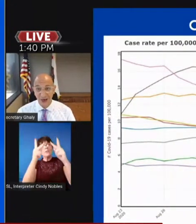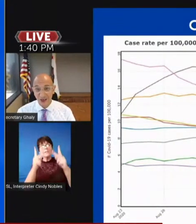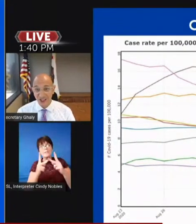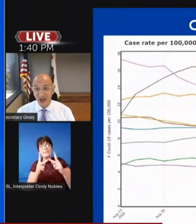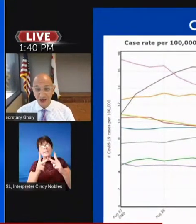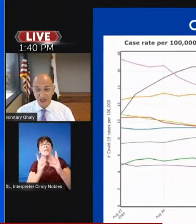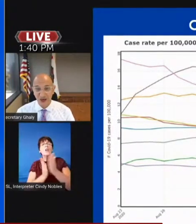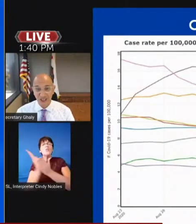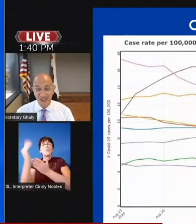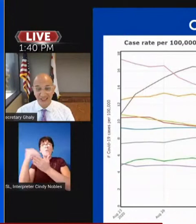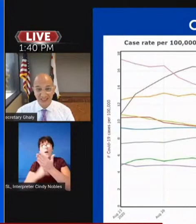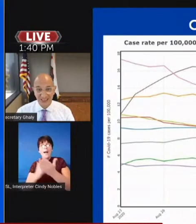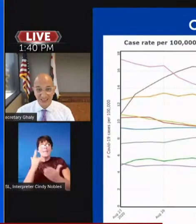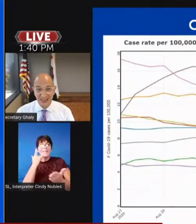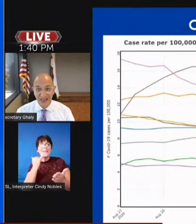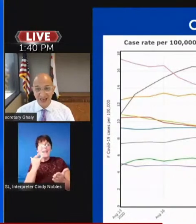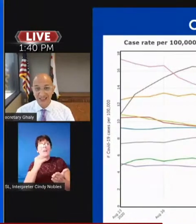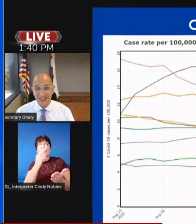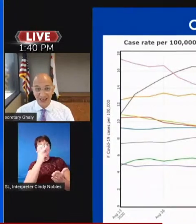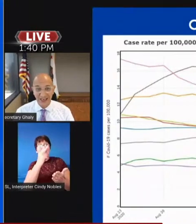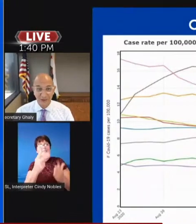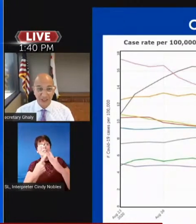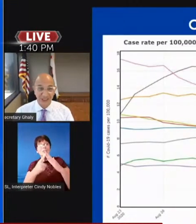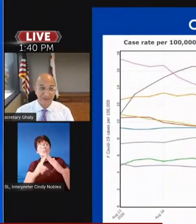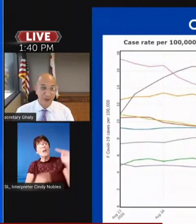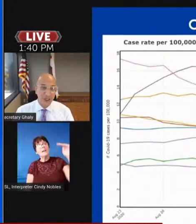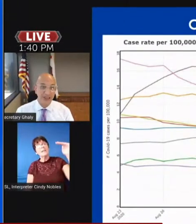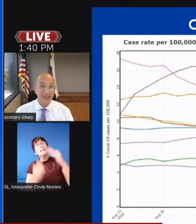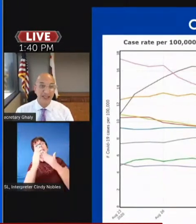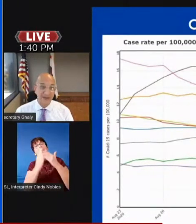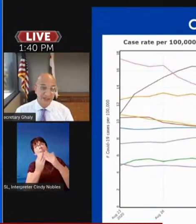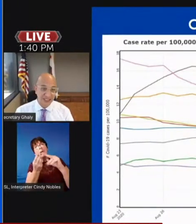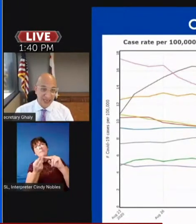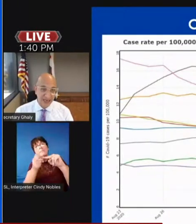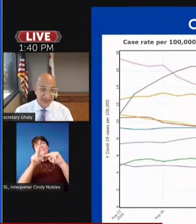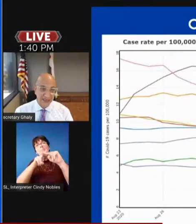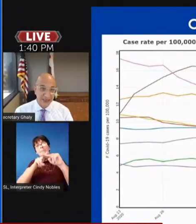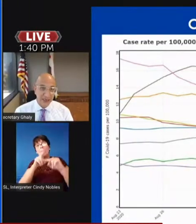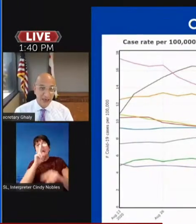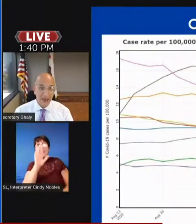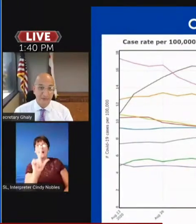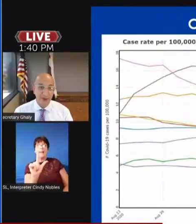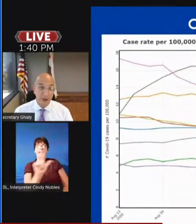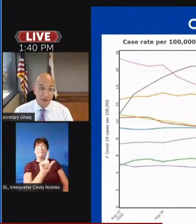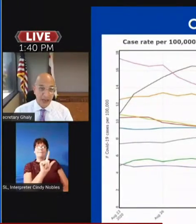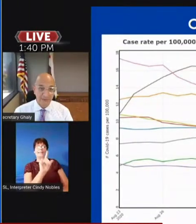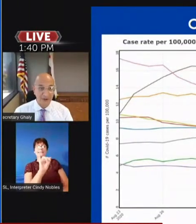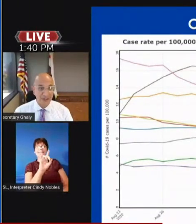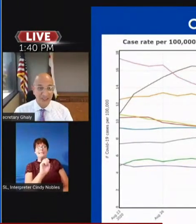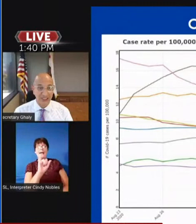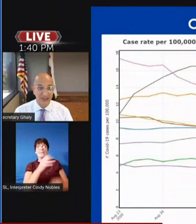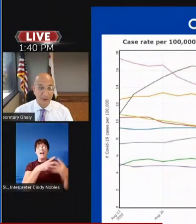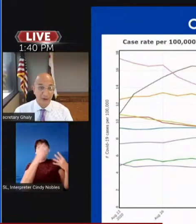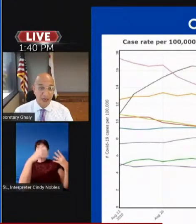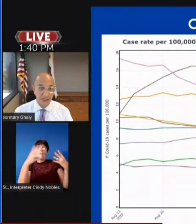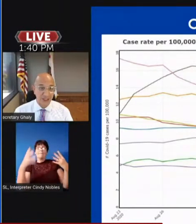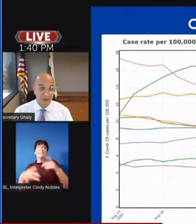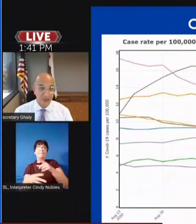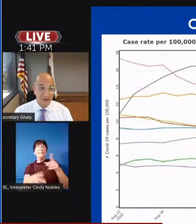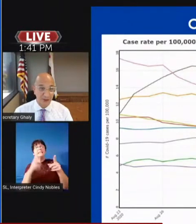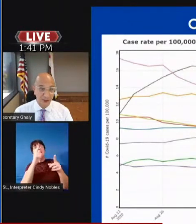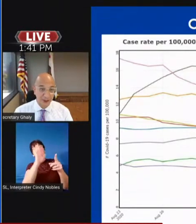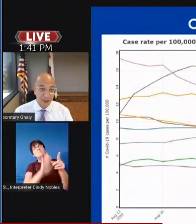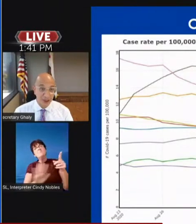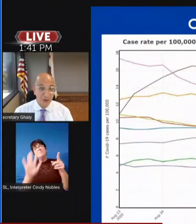state are starting to see a slight increase. If you look at the left side of the graph, you'll see around